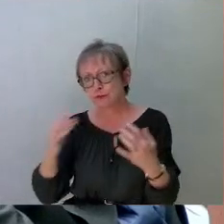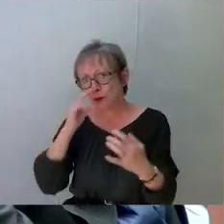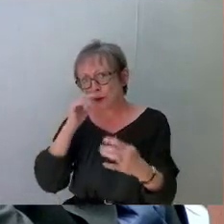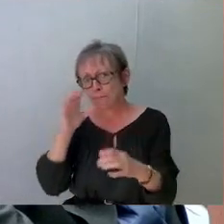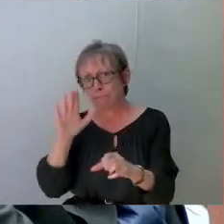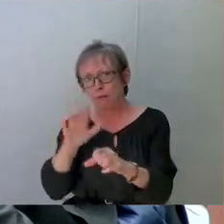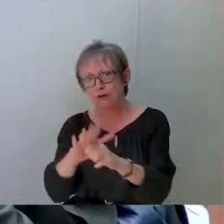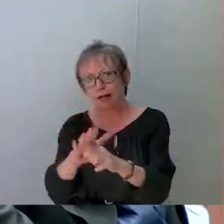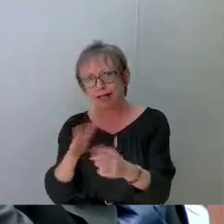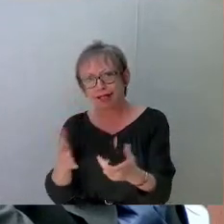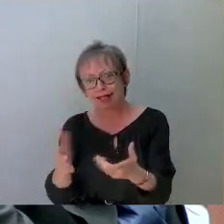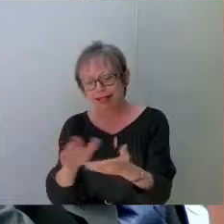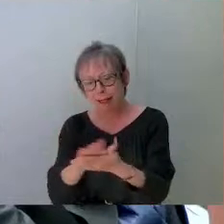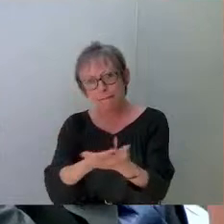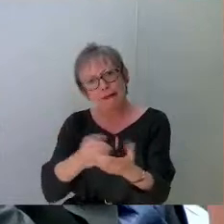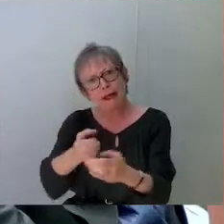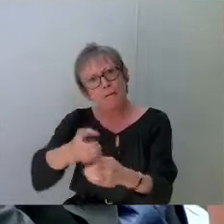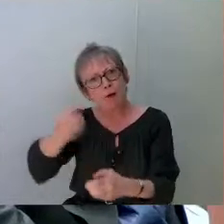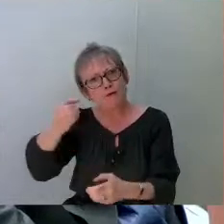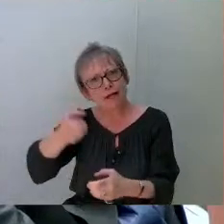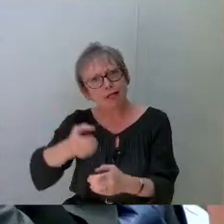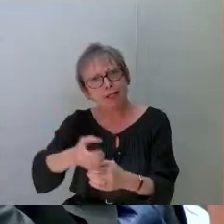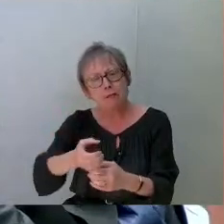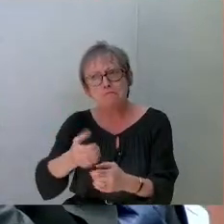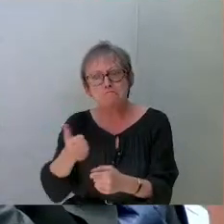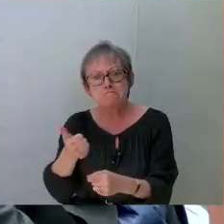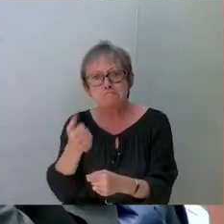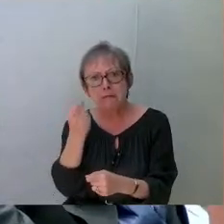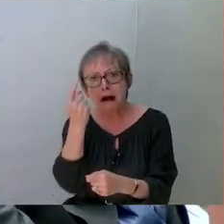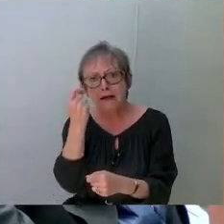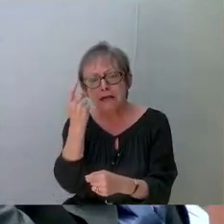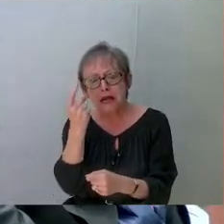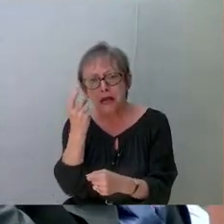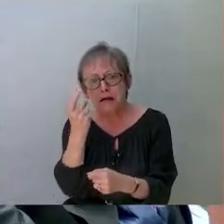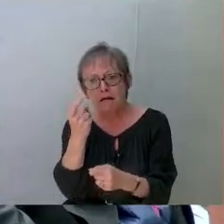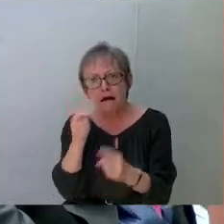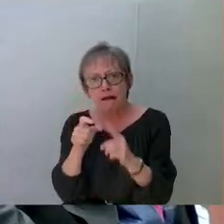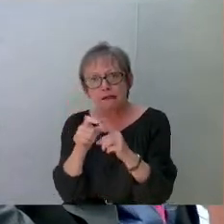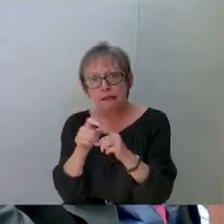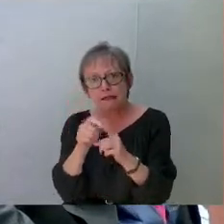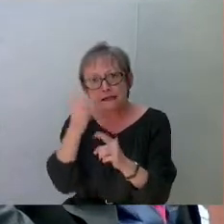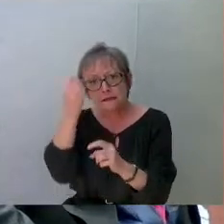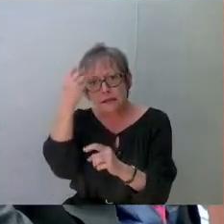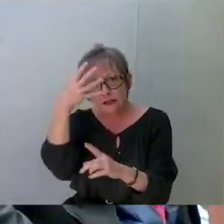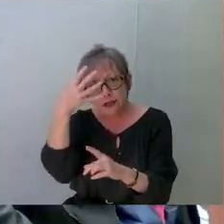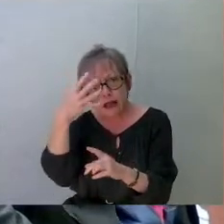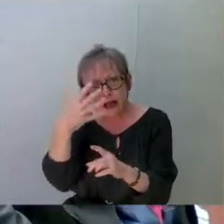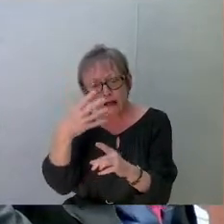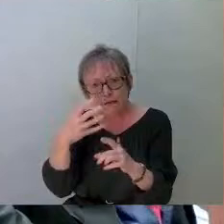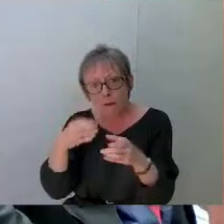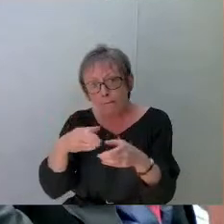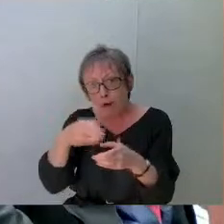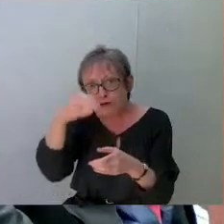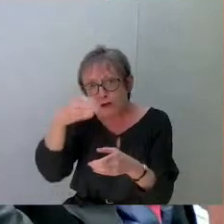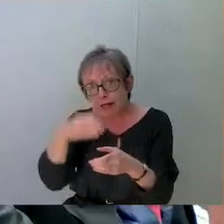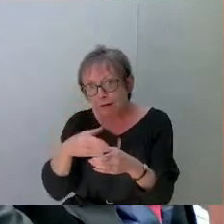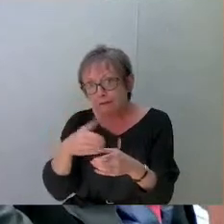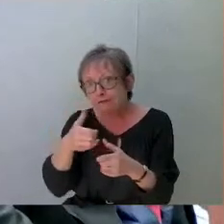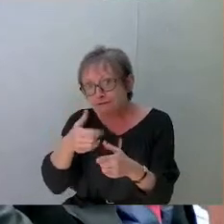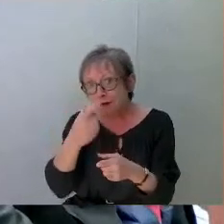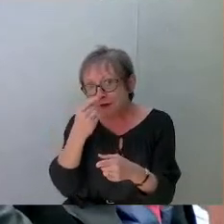it. Helen, that's not a bad idea. Dundee Sunshine Bottle. Yeah, it's one we could build on.